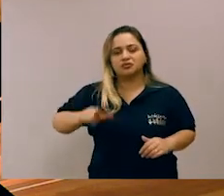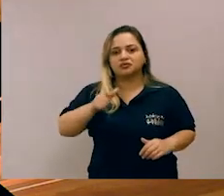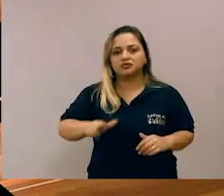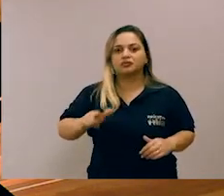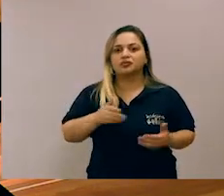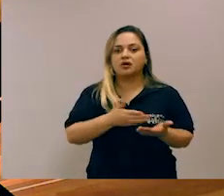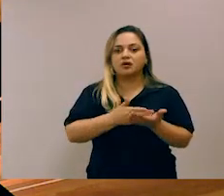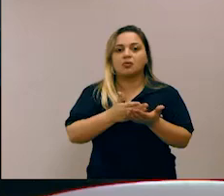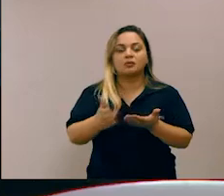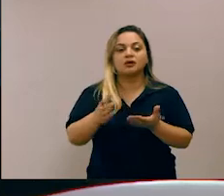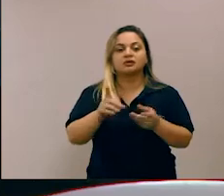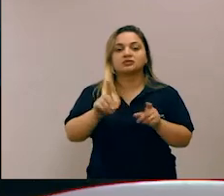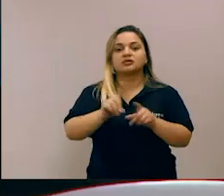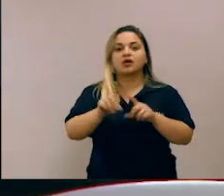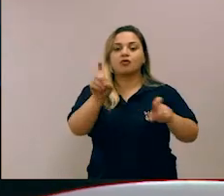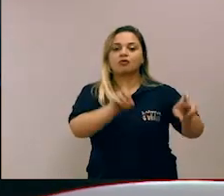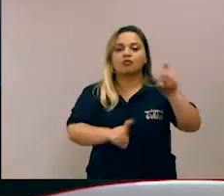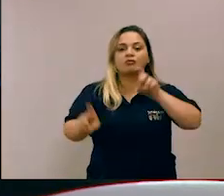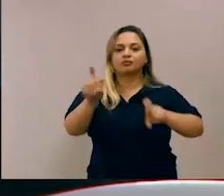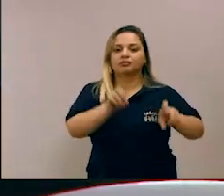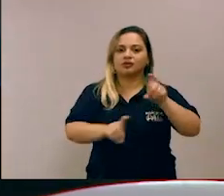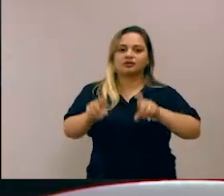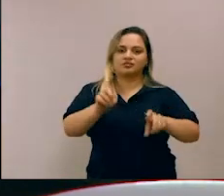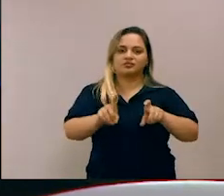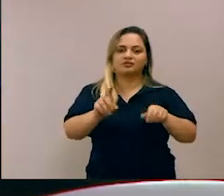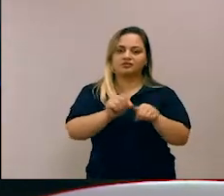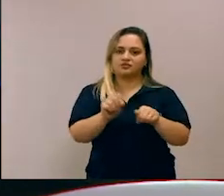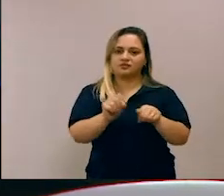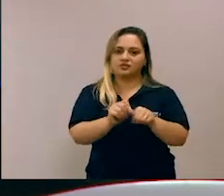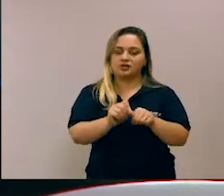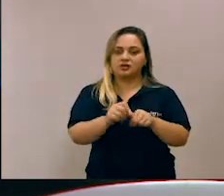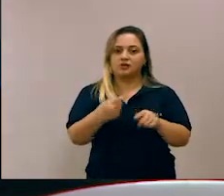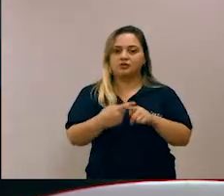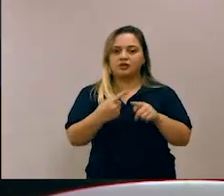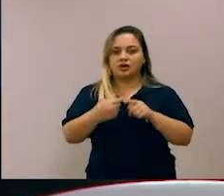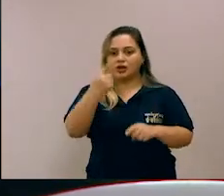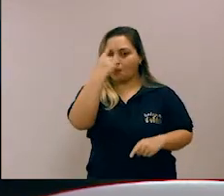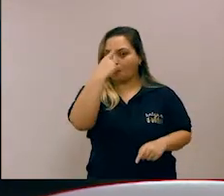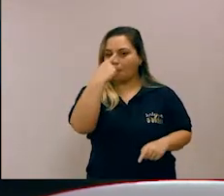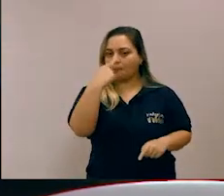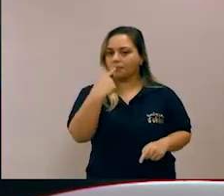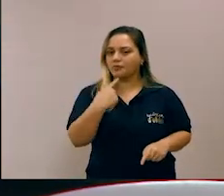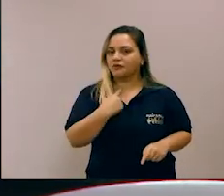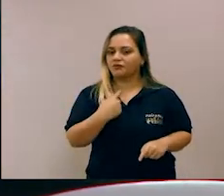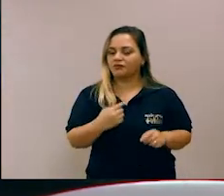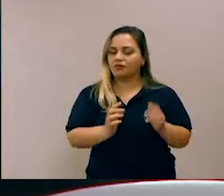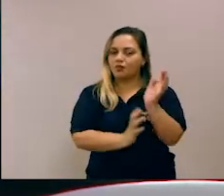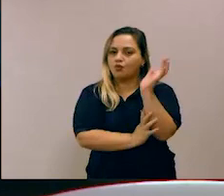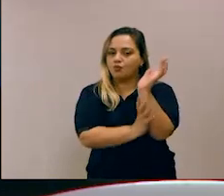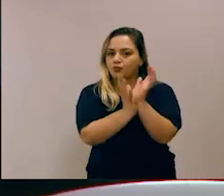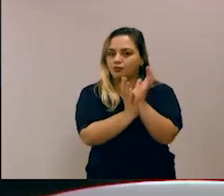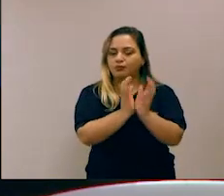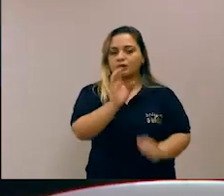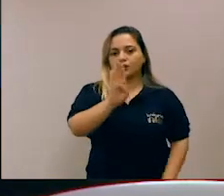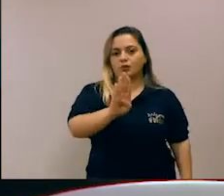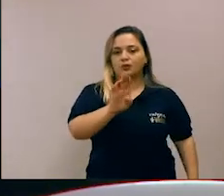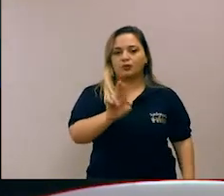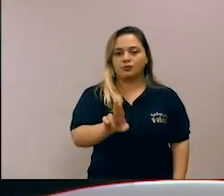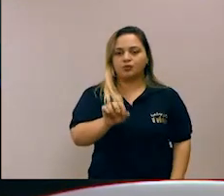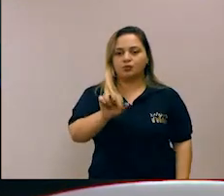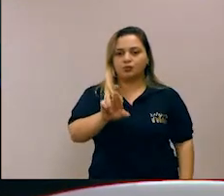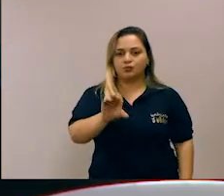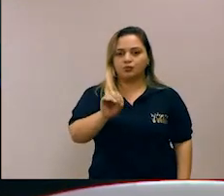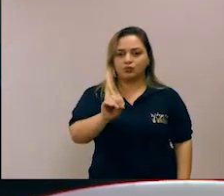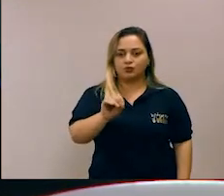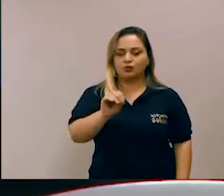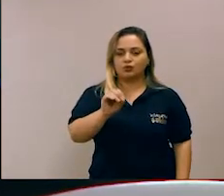systematized, and scalable is completely done by computers. So the profile of the